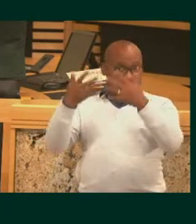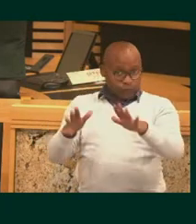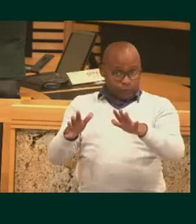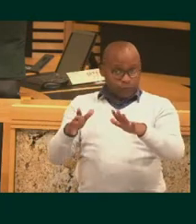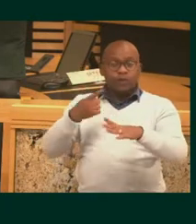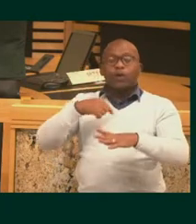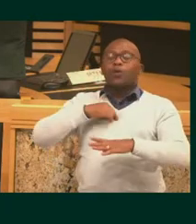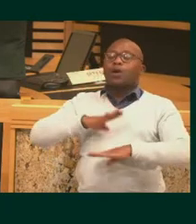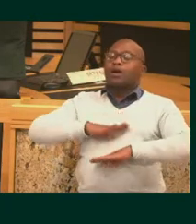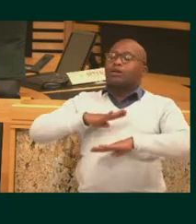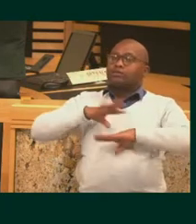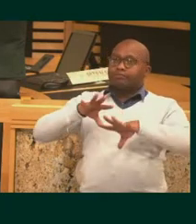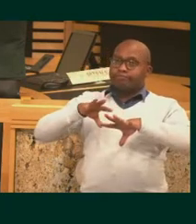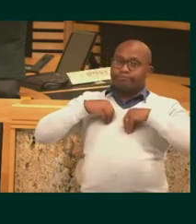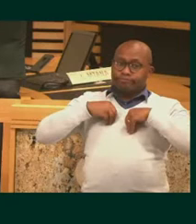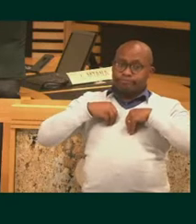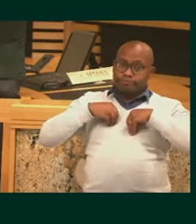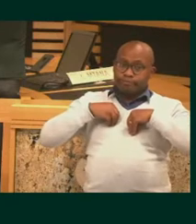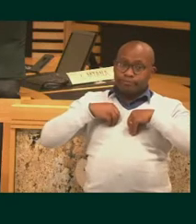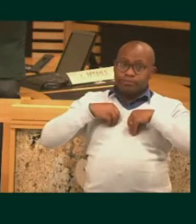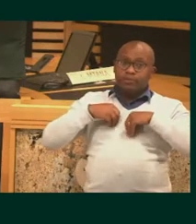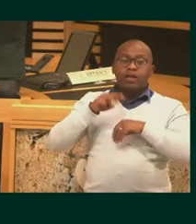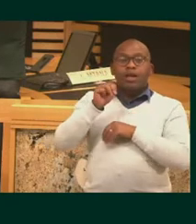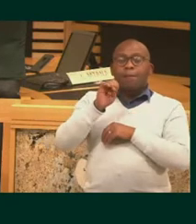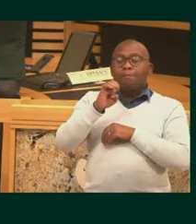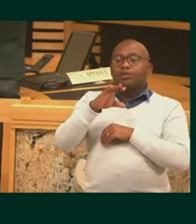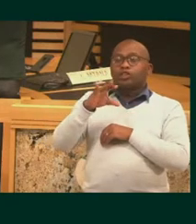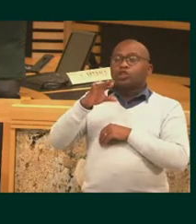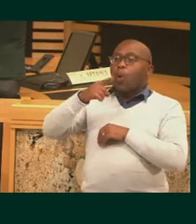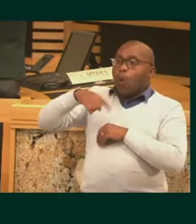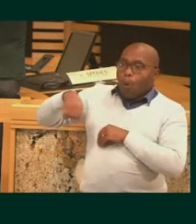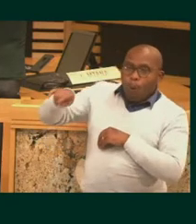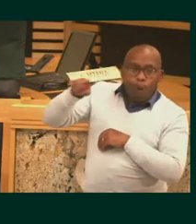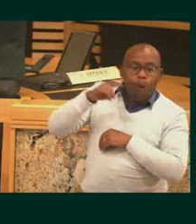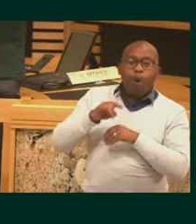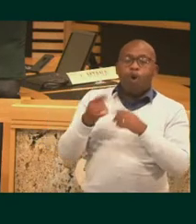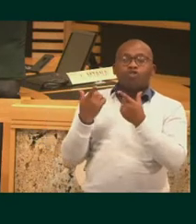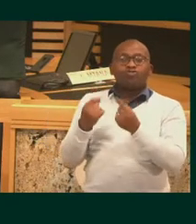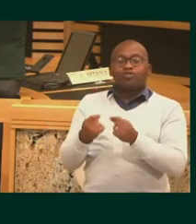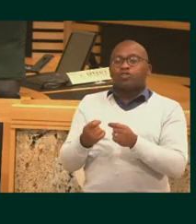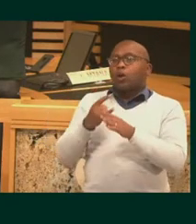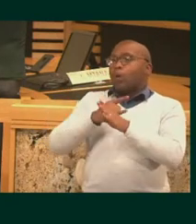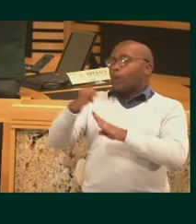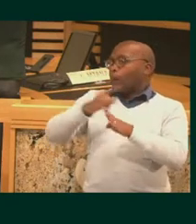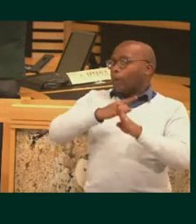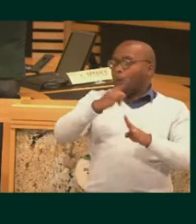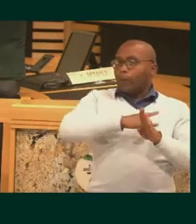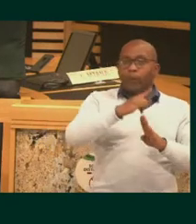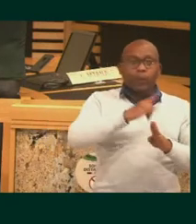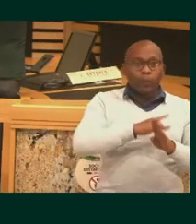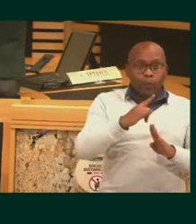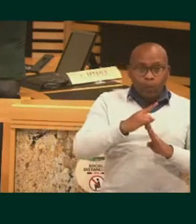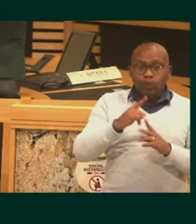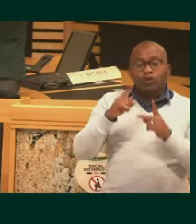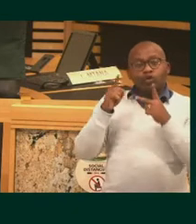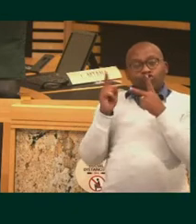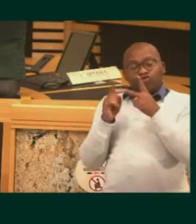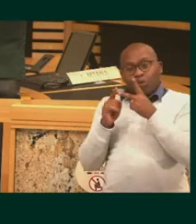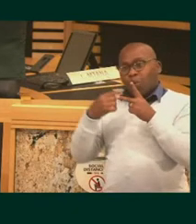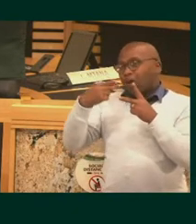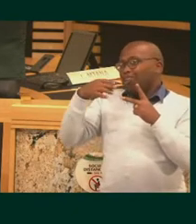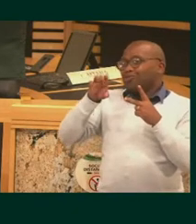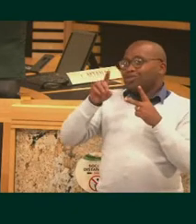number five no M's have failed to meet the satisfactory performance B Beam no H has failed to meet uh the